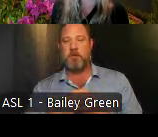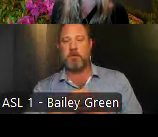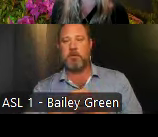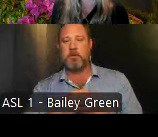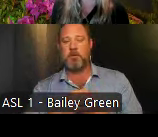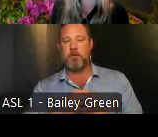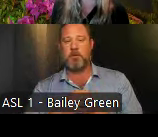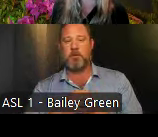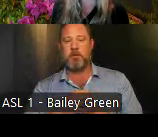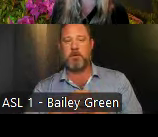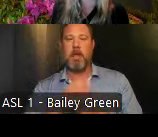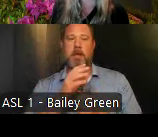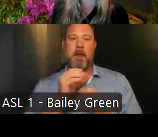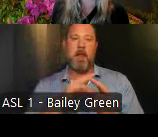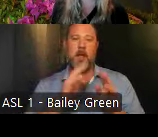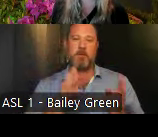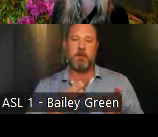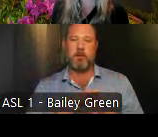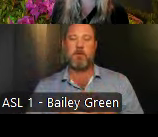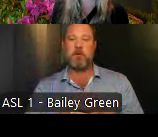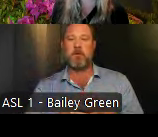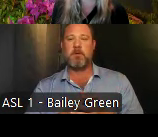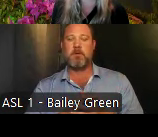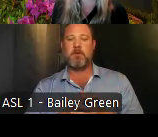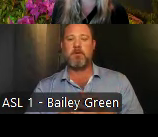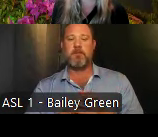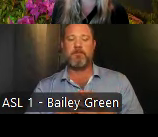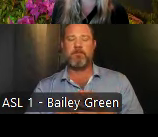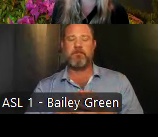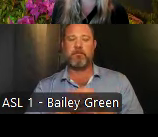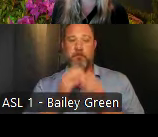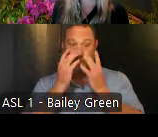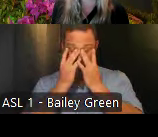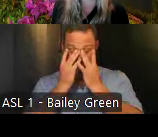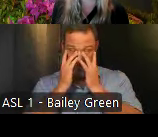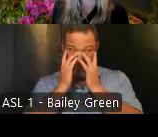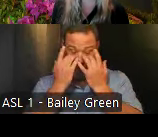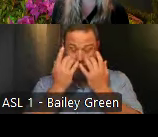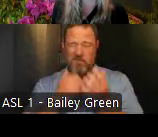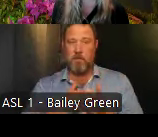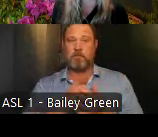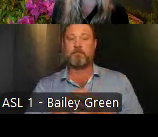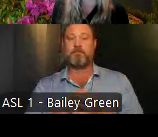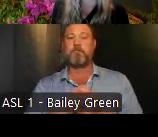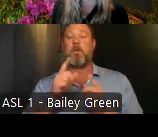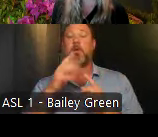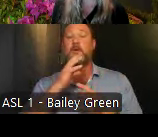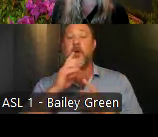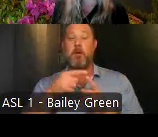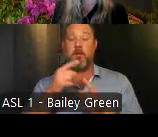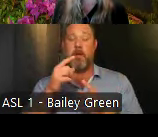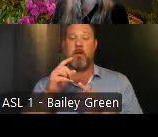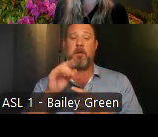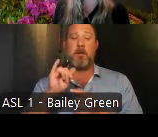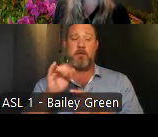and housing. So when you were talking about the intellectual disability